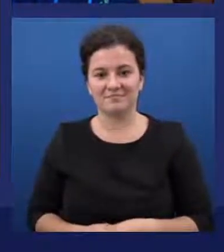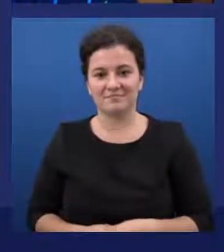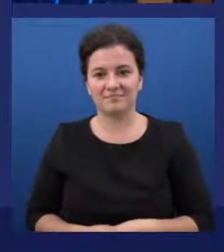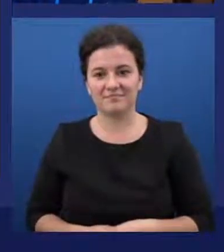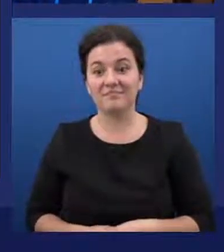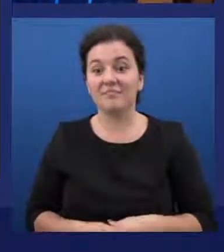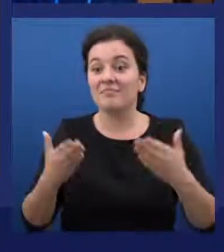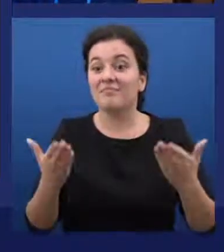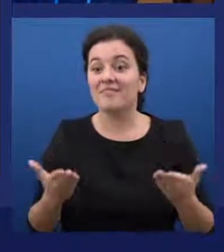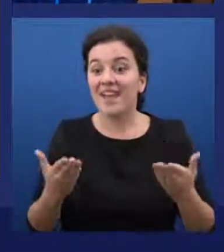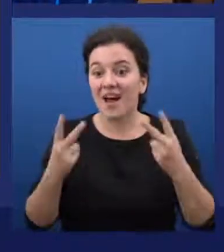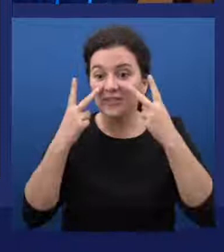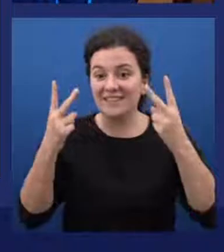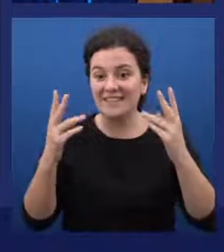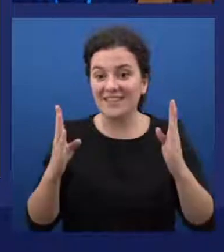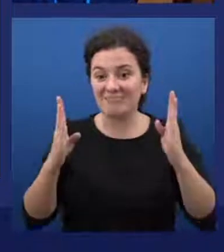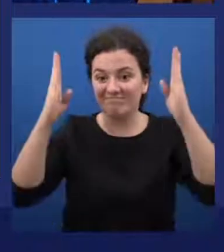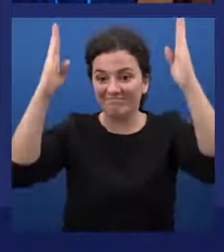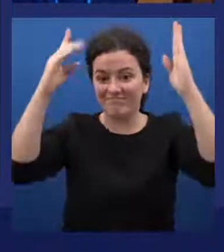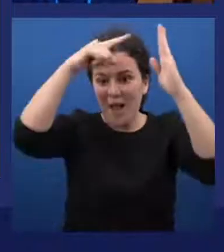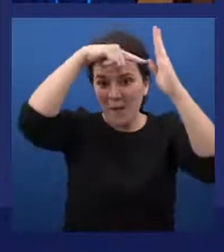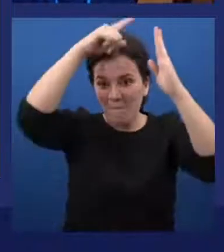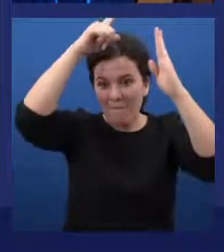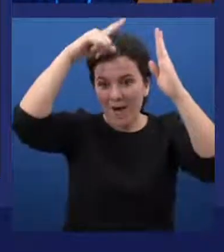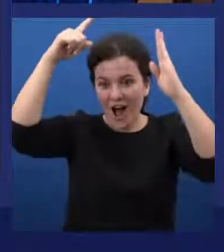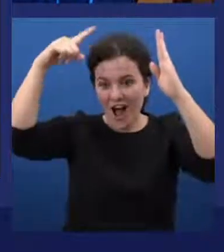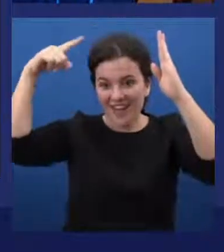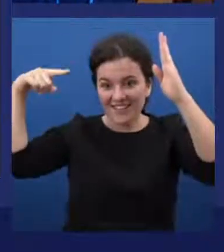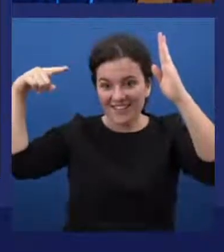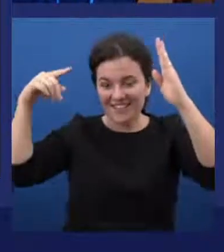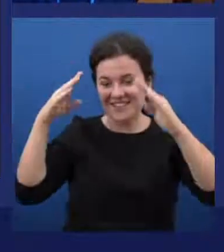see, and yay, we're doing right. Okay.